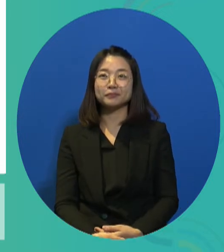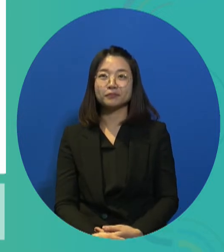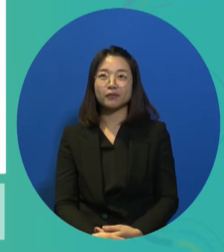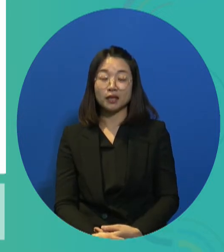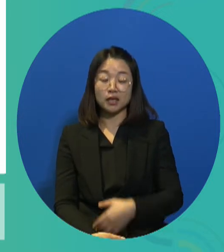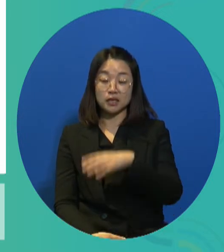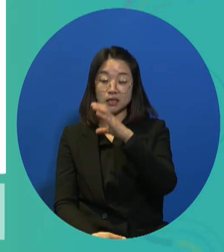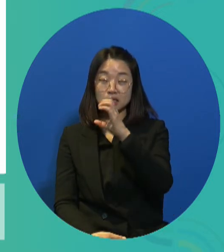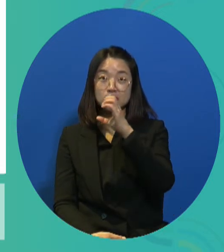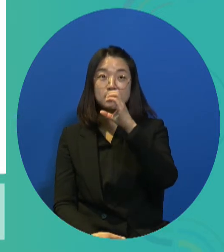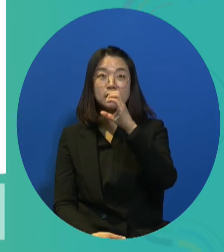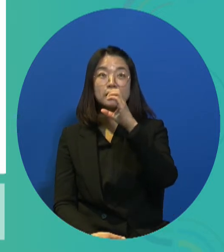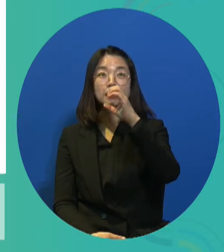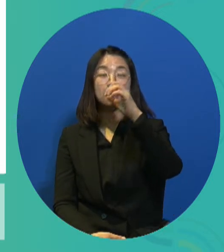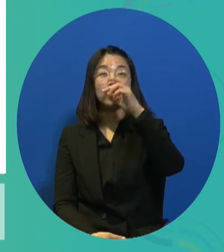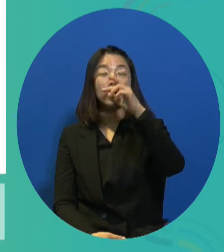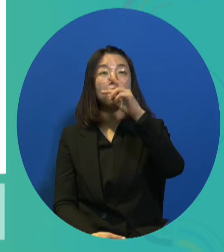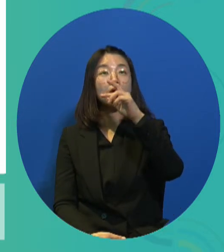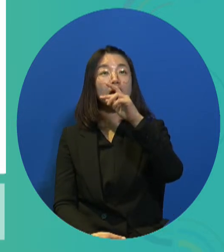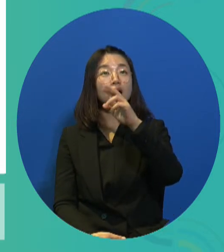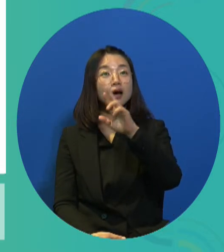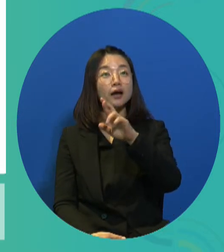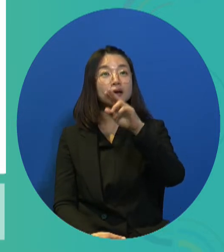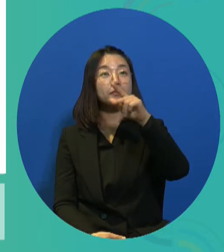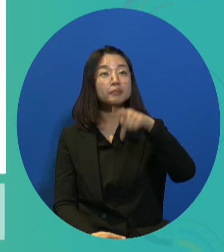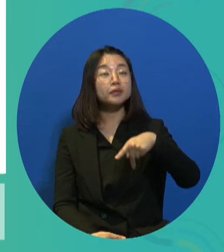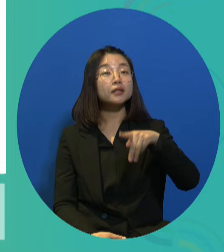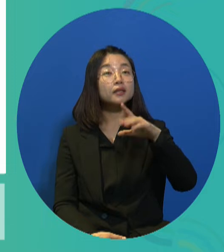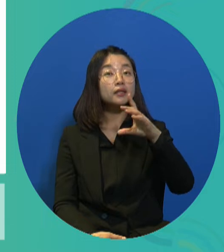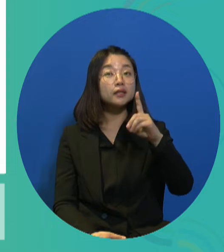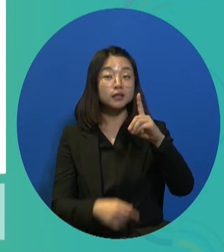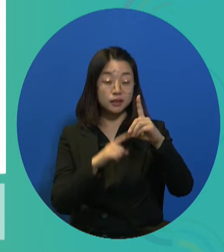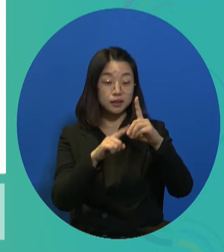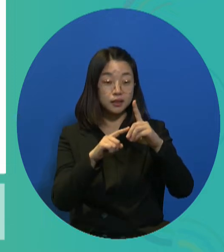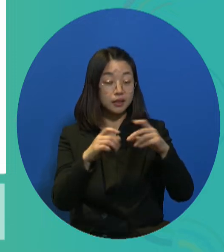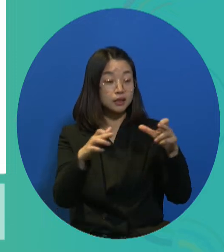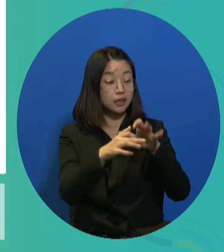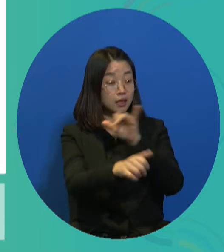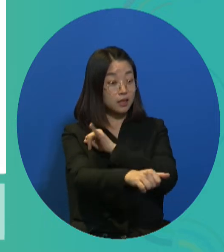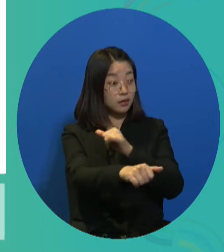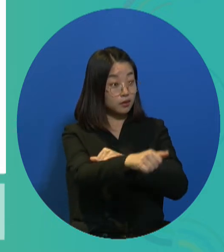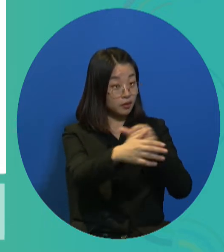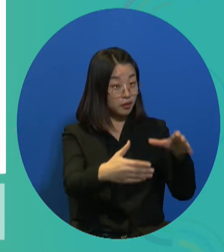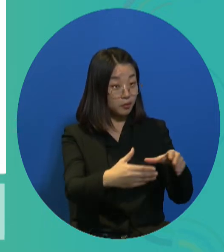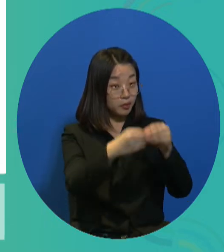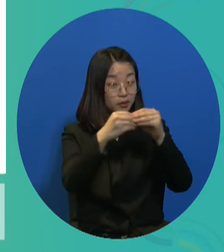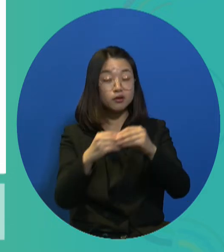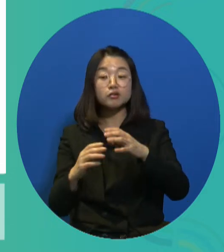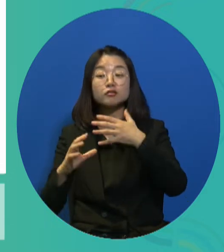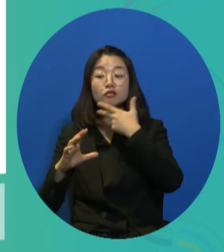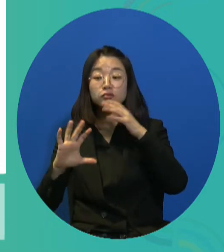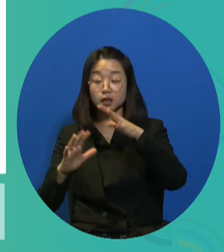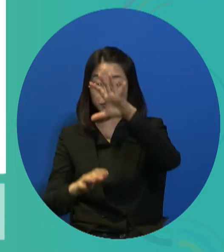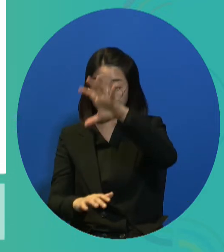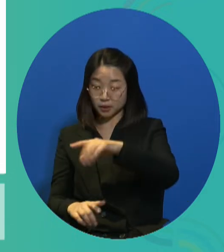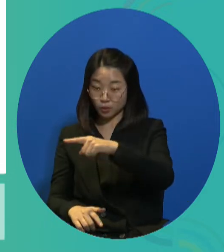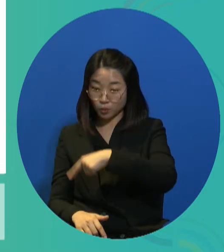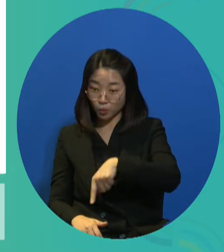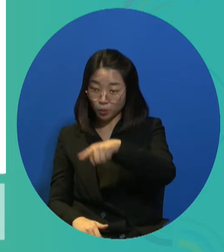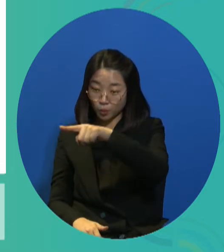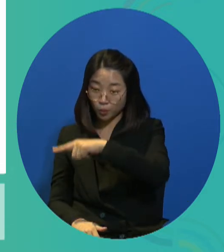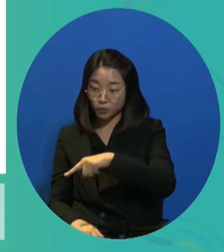that's definitely a good thing. And deaf and disabled campaigners here feel a responsibility